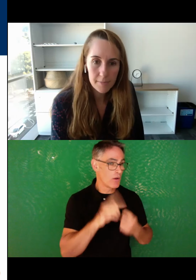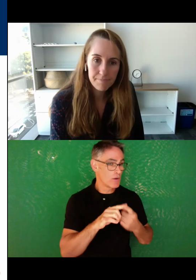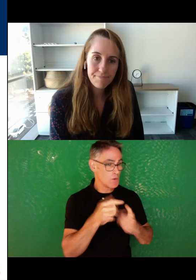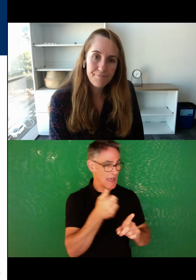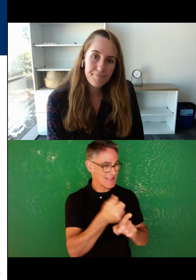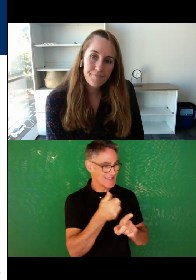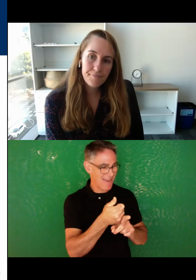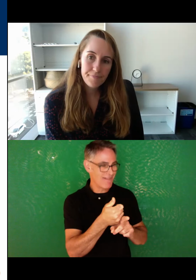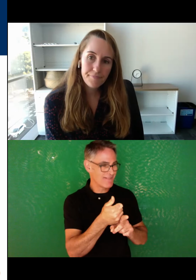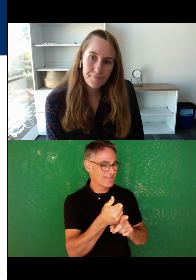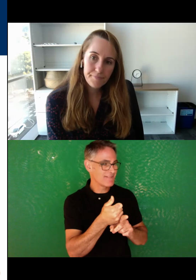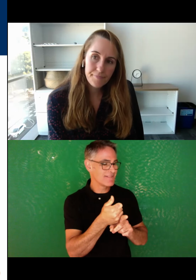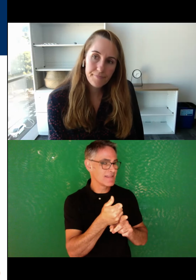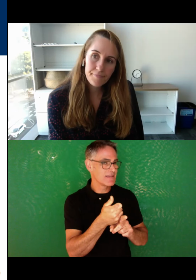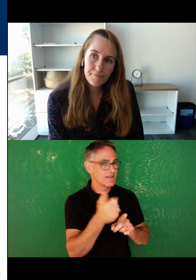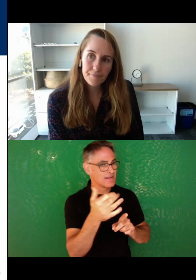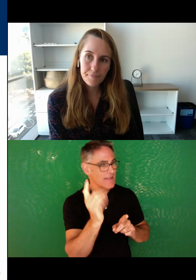years.